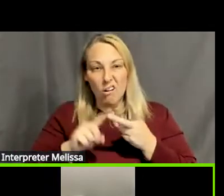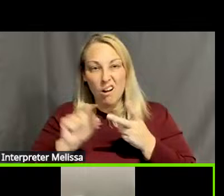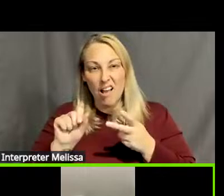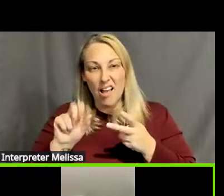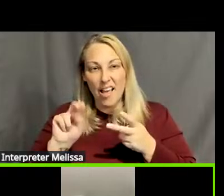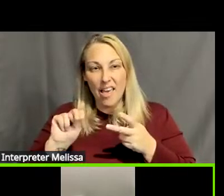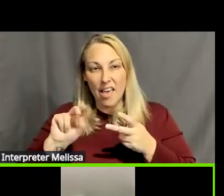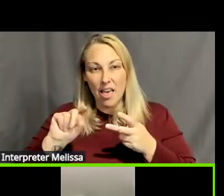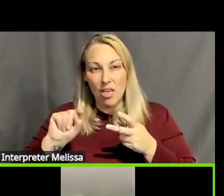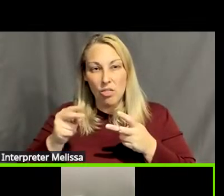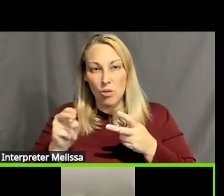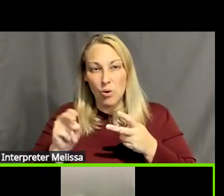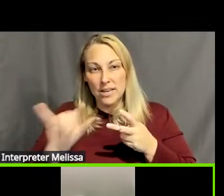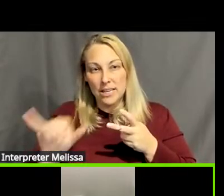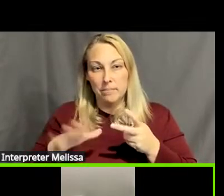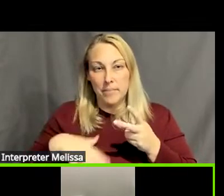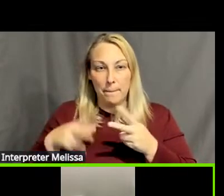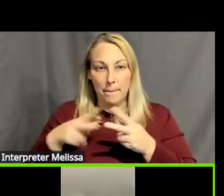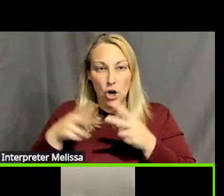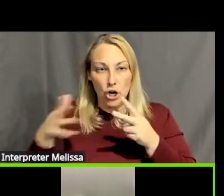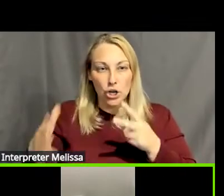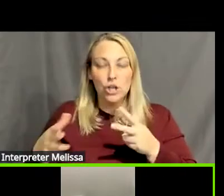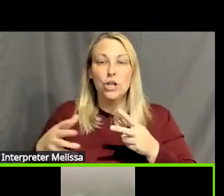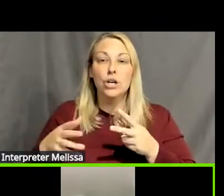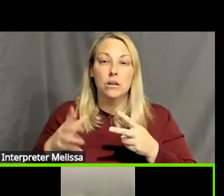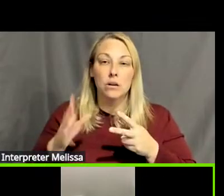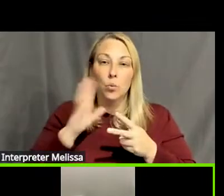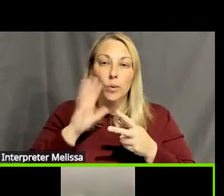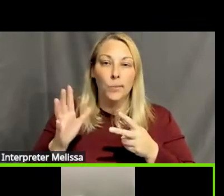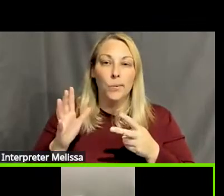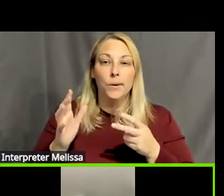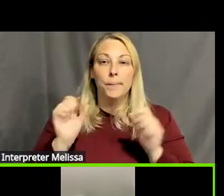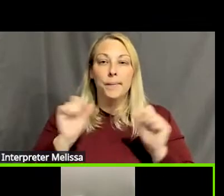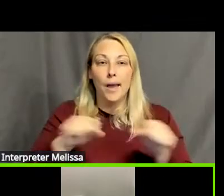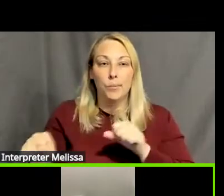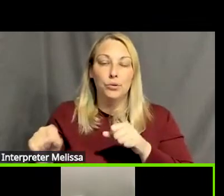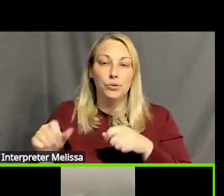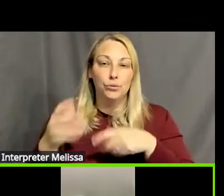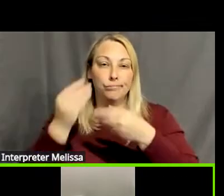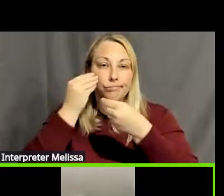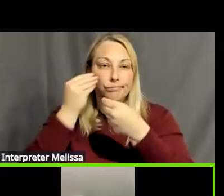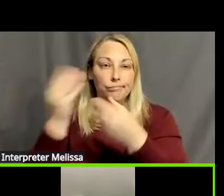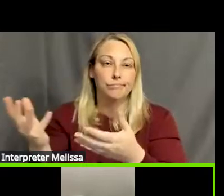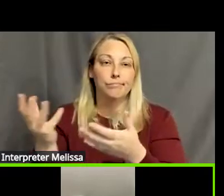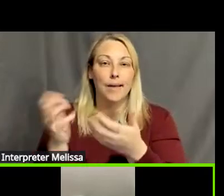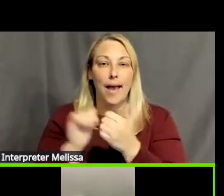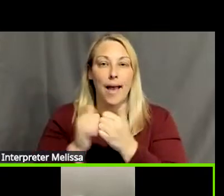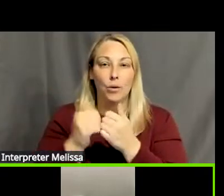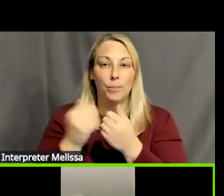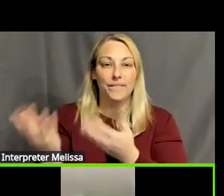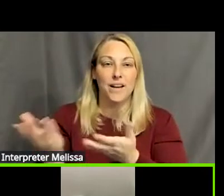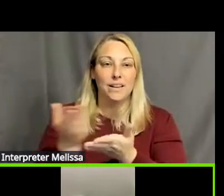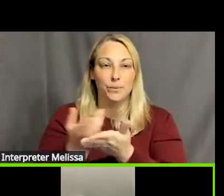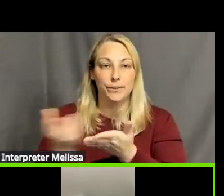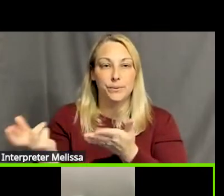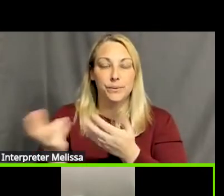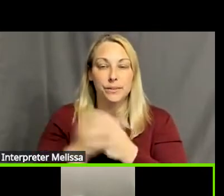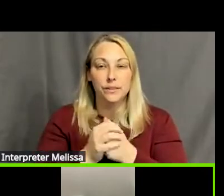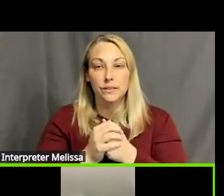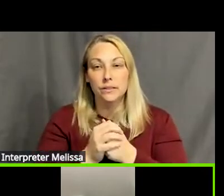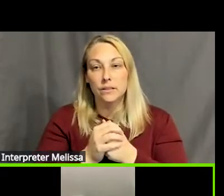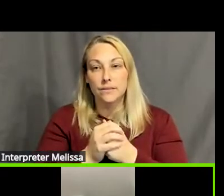to receive assistance and resources that way. We are inviting everyone and have been to the